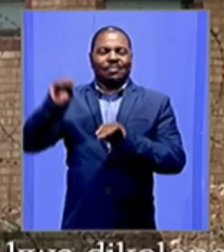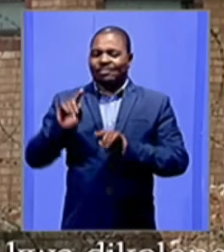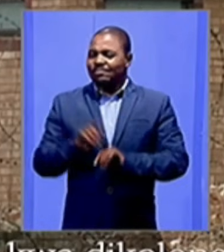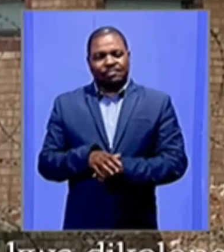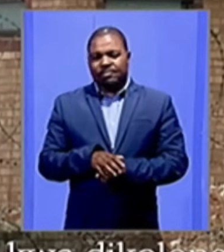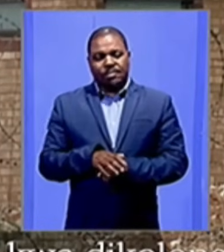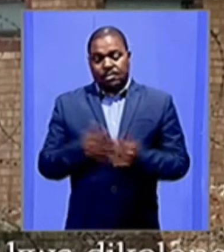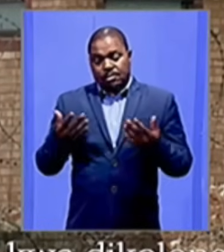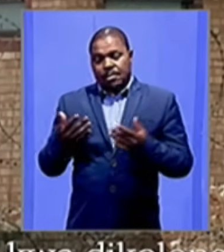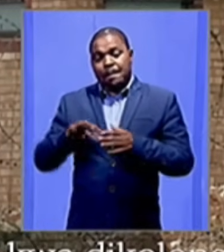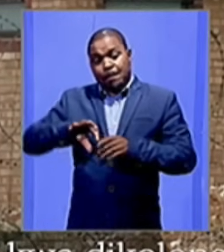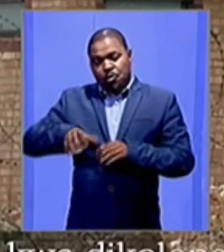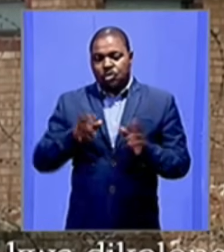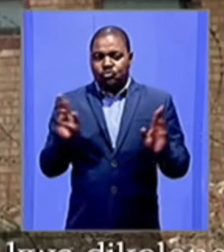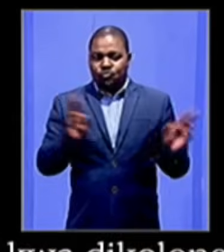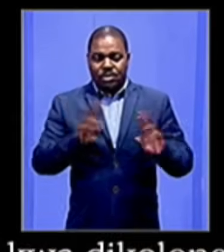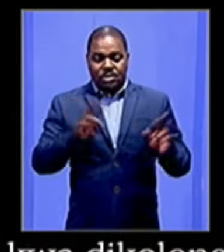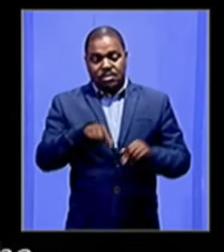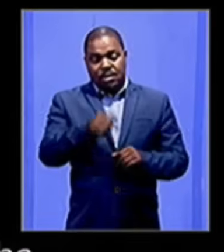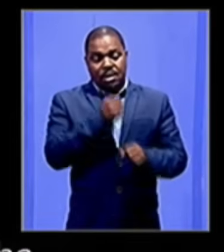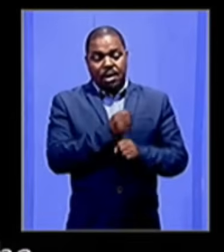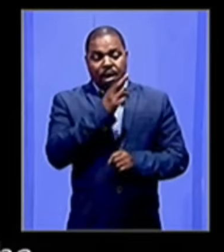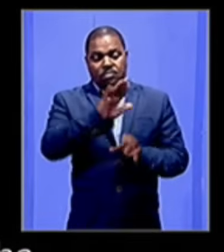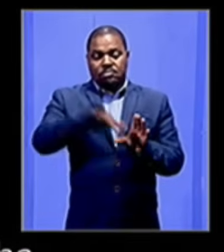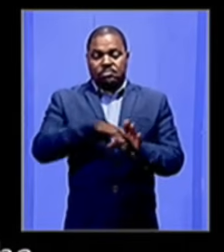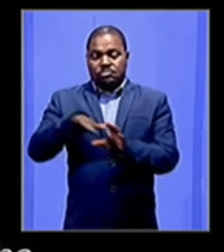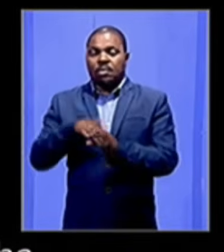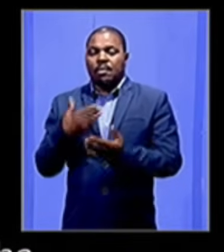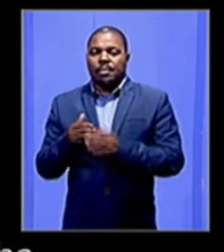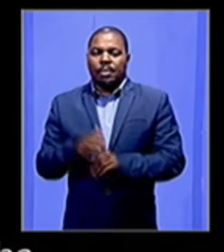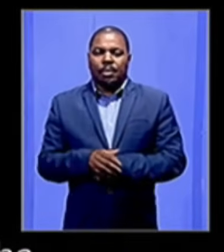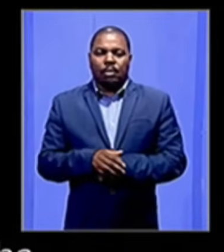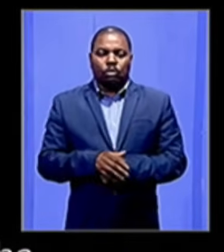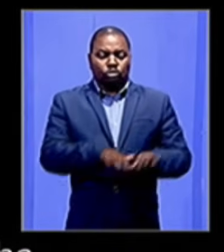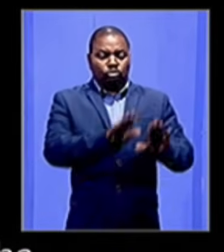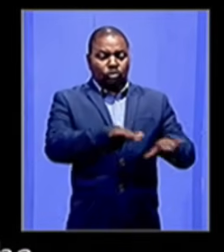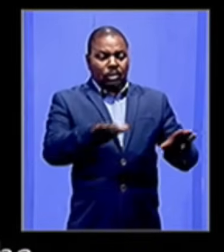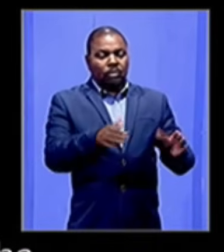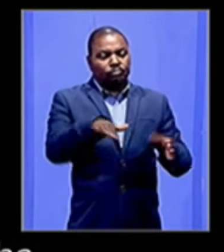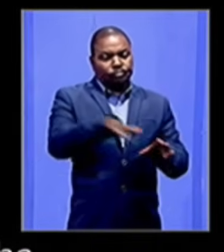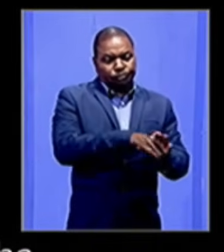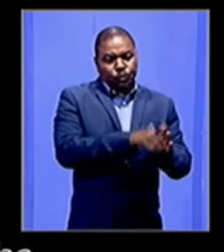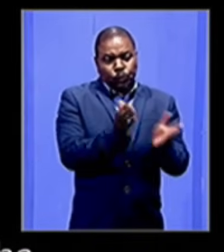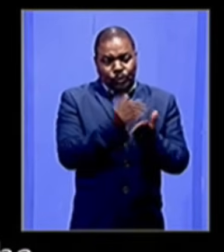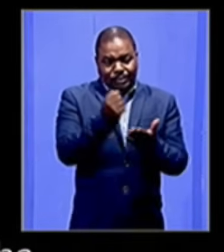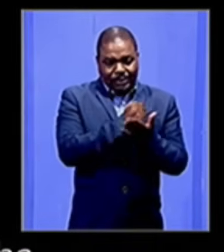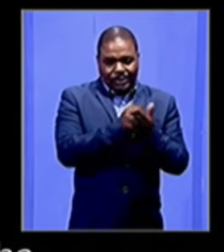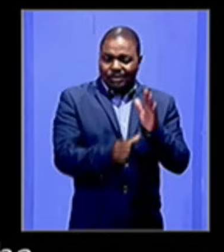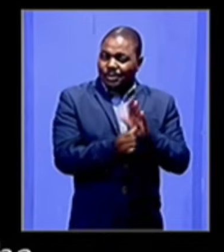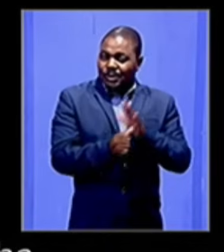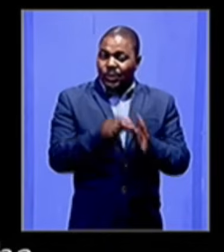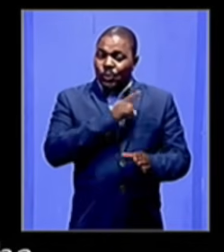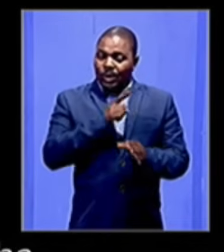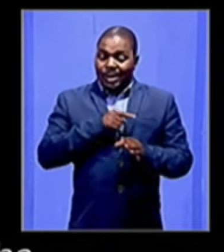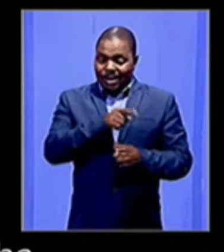ipankanyeditse go amogela barutwana ba grade R. Ikwadiso ya bana e botlhokwa thata kwa dikolong ka gore seno se thusa rona